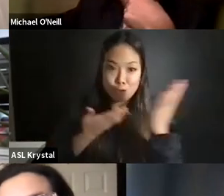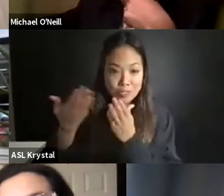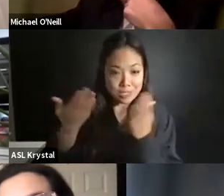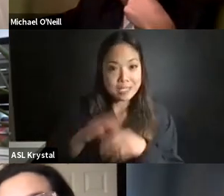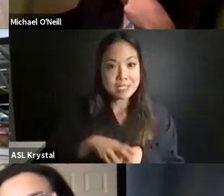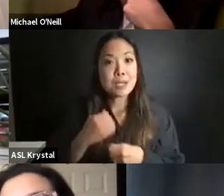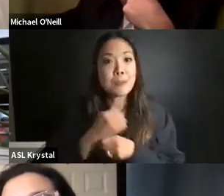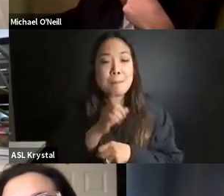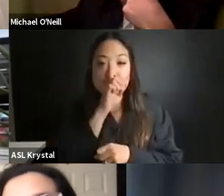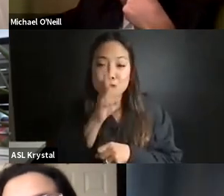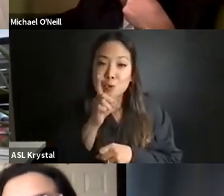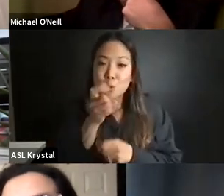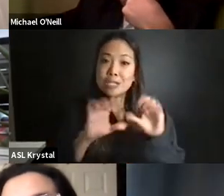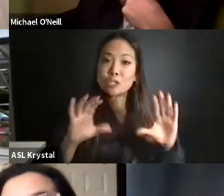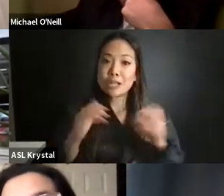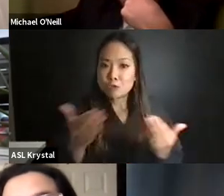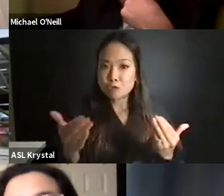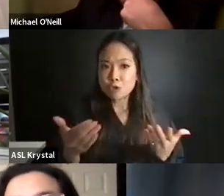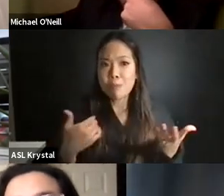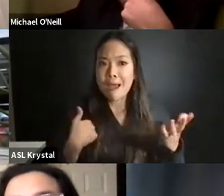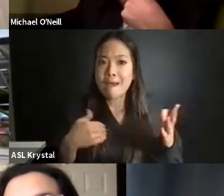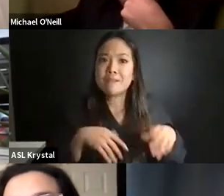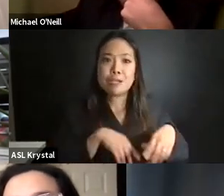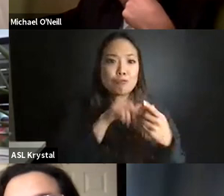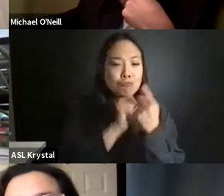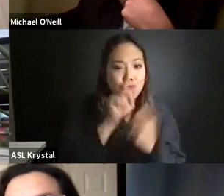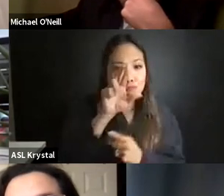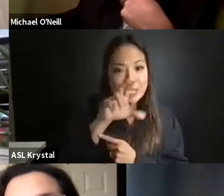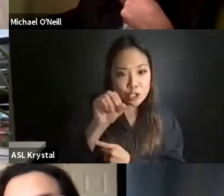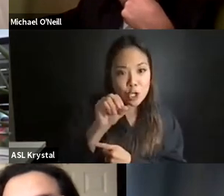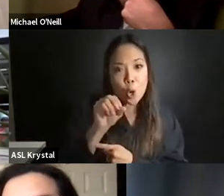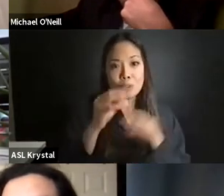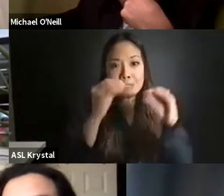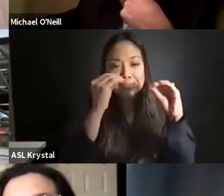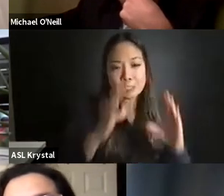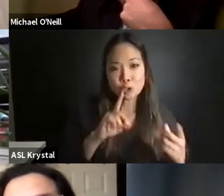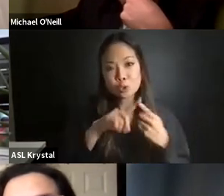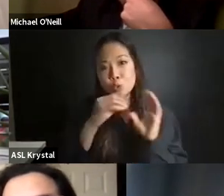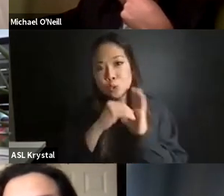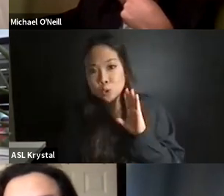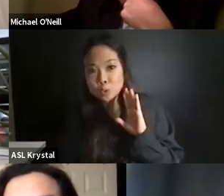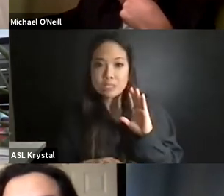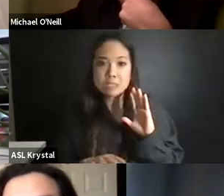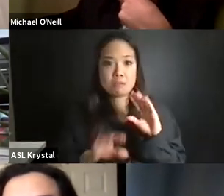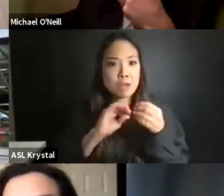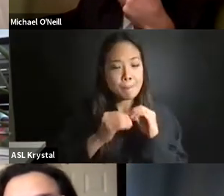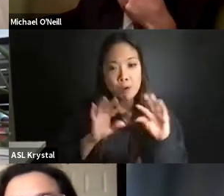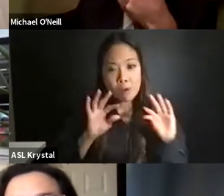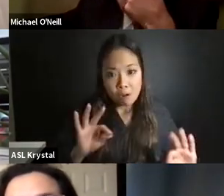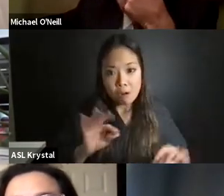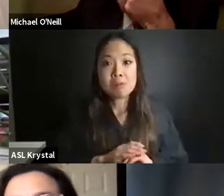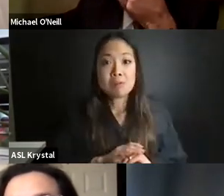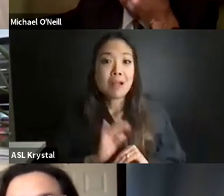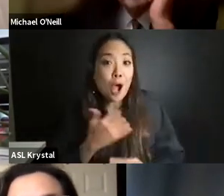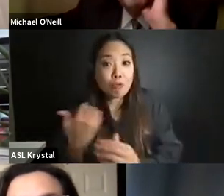of our classrooms and write ieps for any students in the school who still need them above all it's our responsibility as the